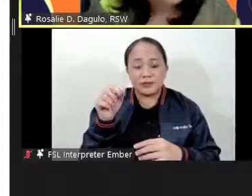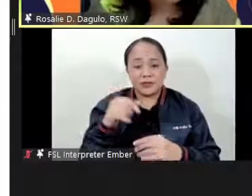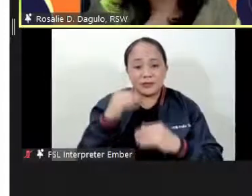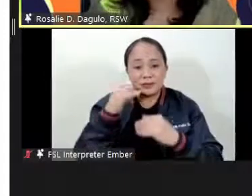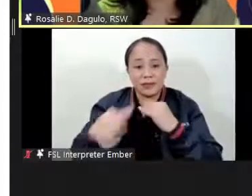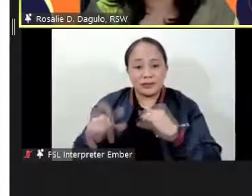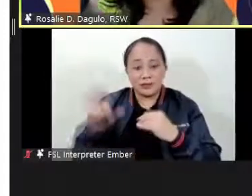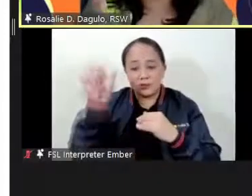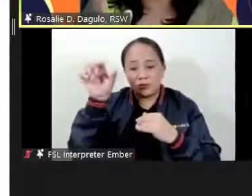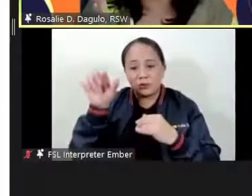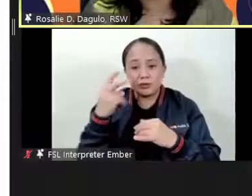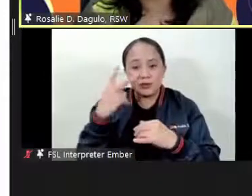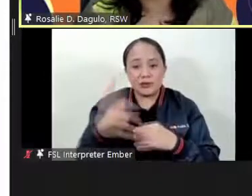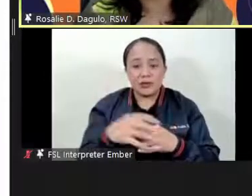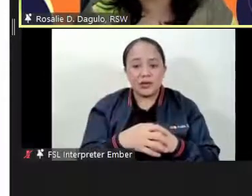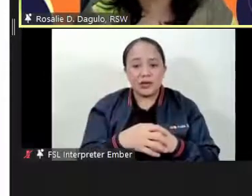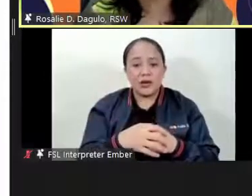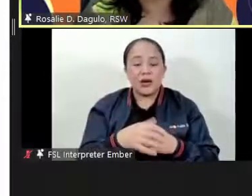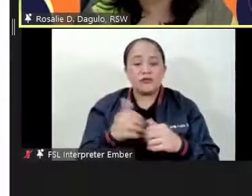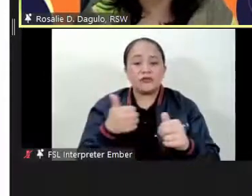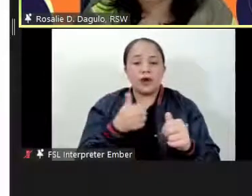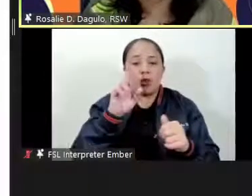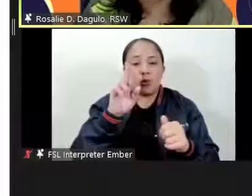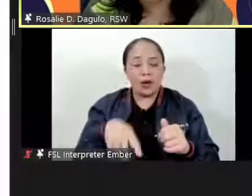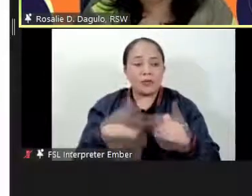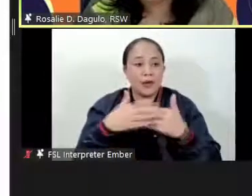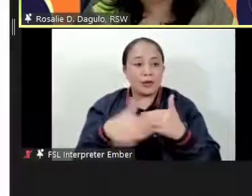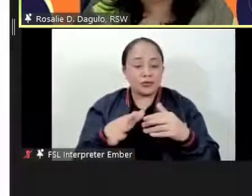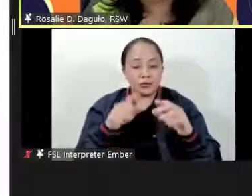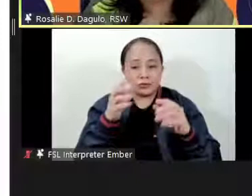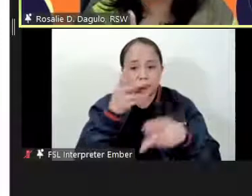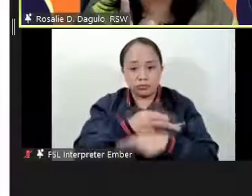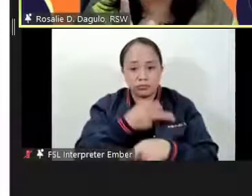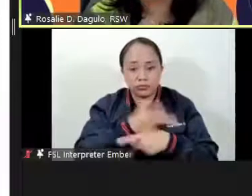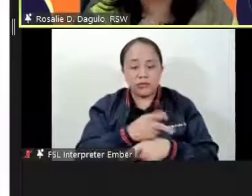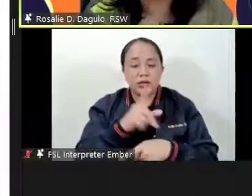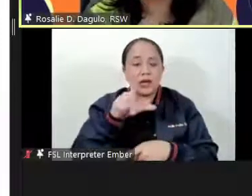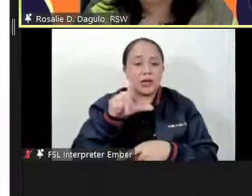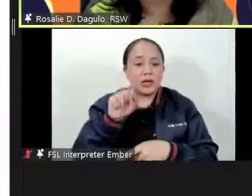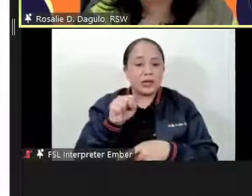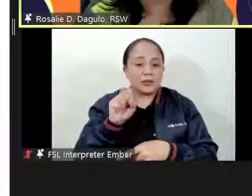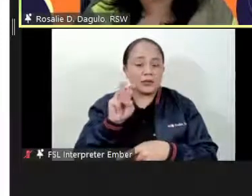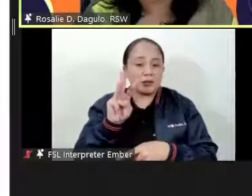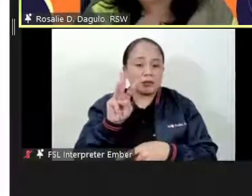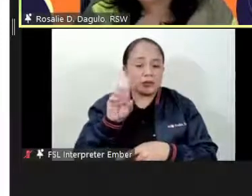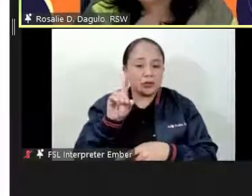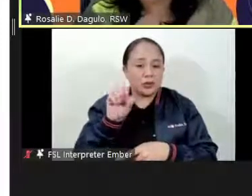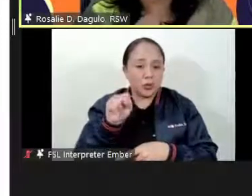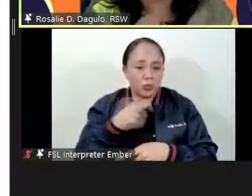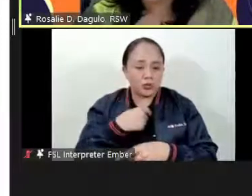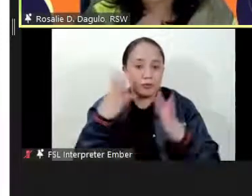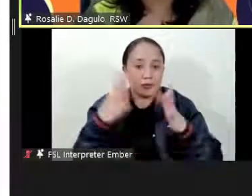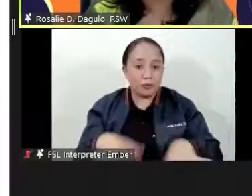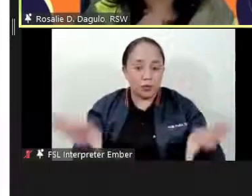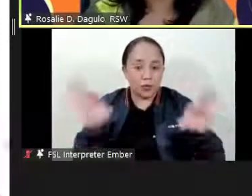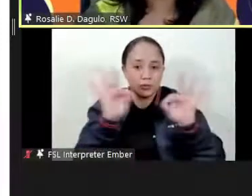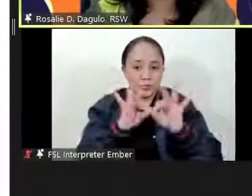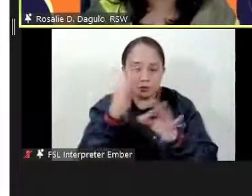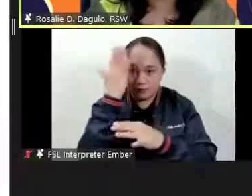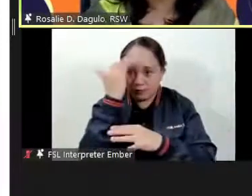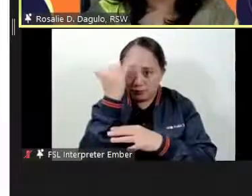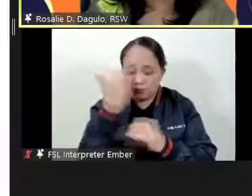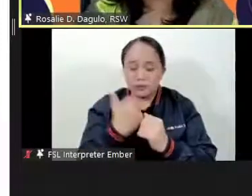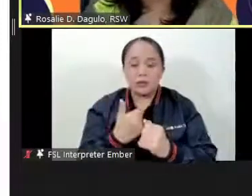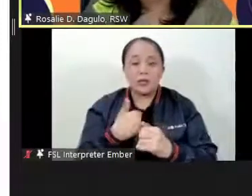diagram, that is a follow-up and aftercare. The LSWDO's role is very crucial because when